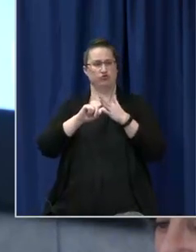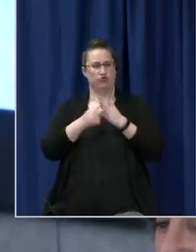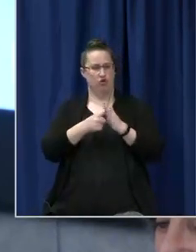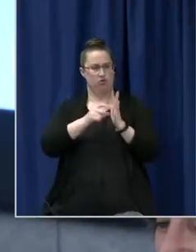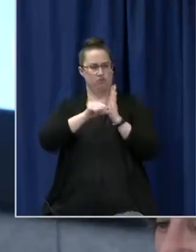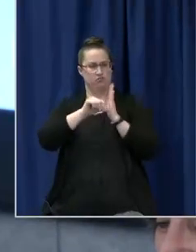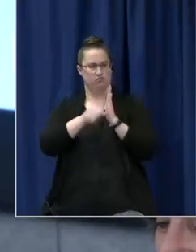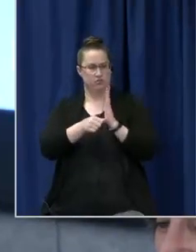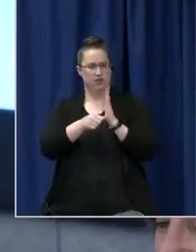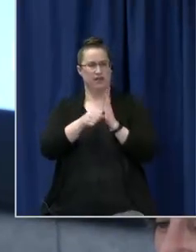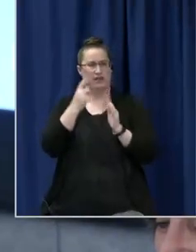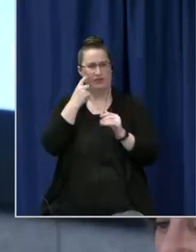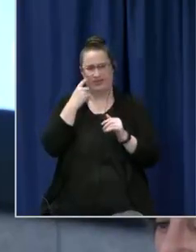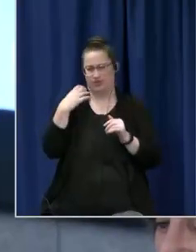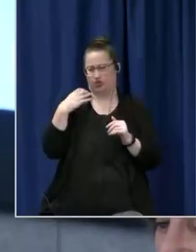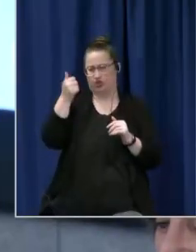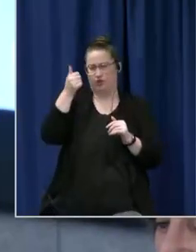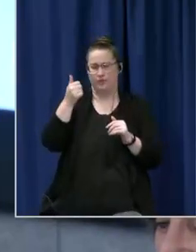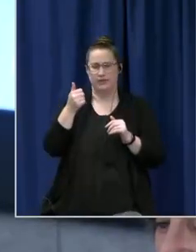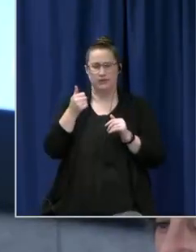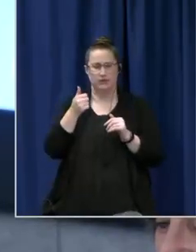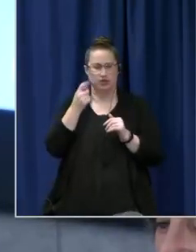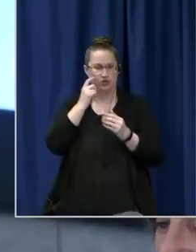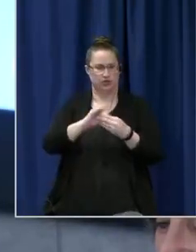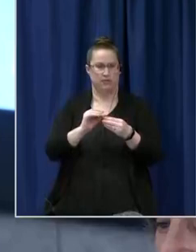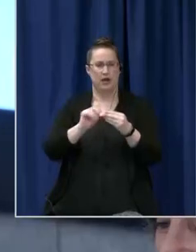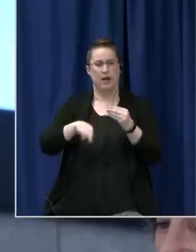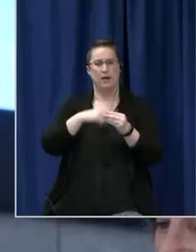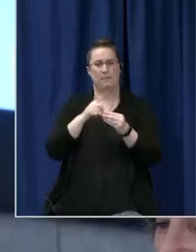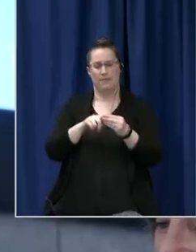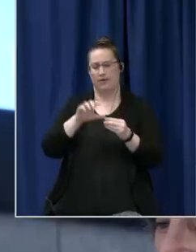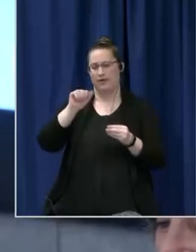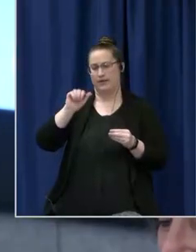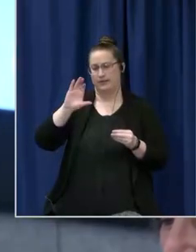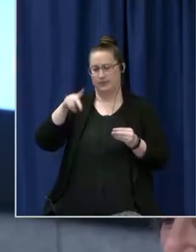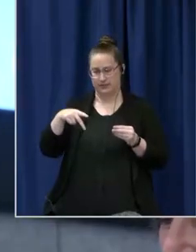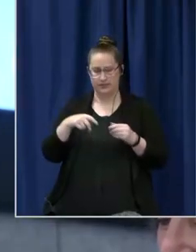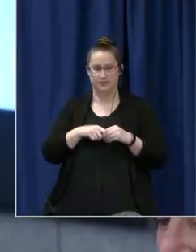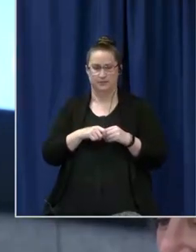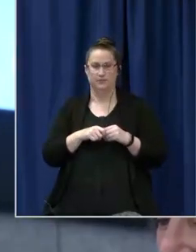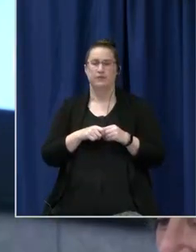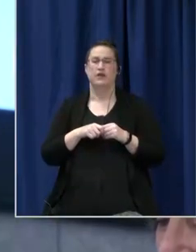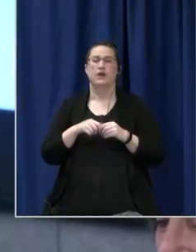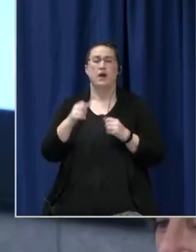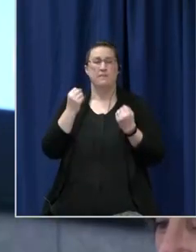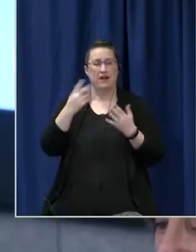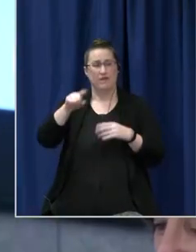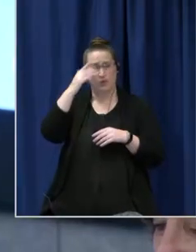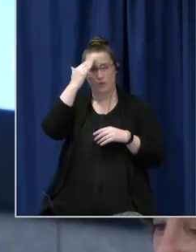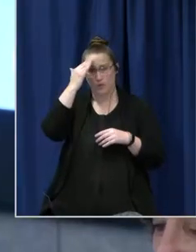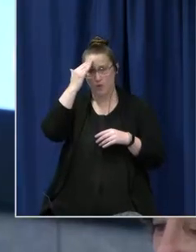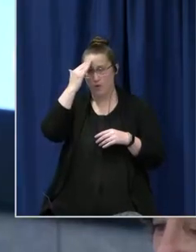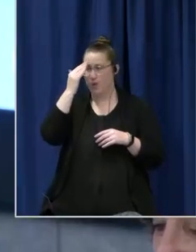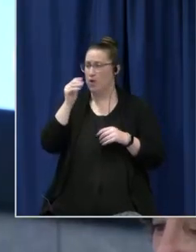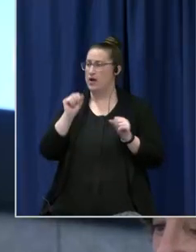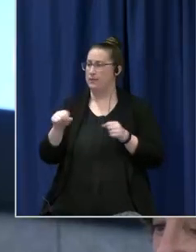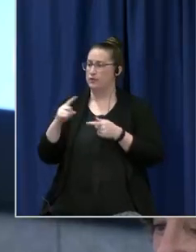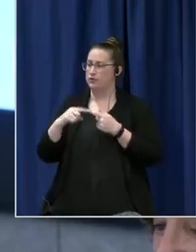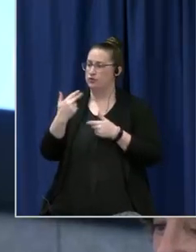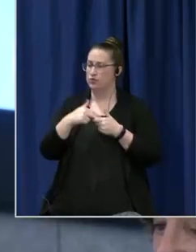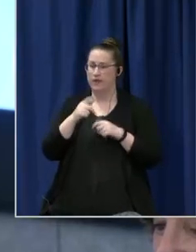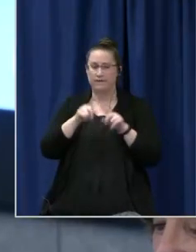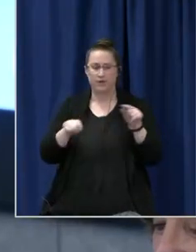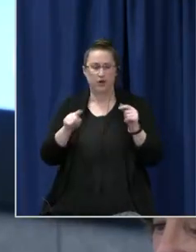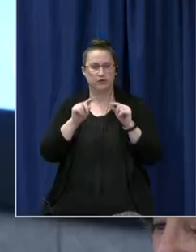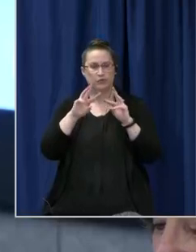something the chairwoman said, and that's an update on the Affordable Connectivity Program. As many of you know who was able to join the various